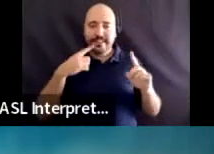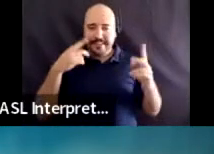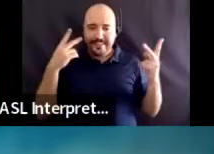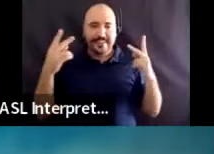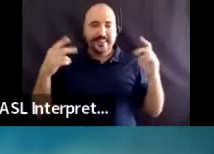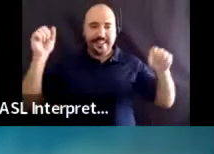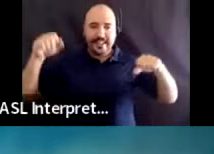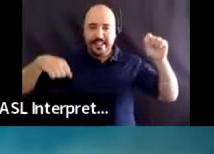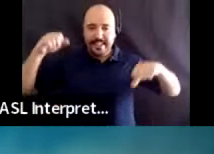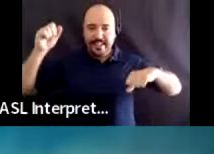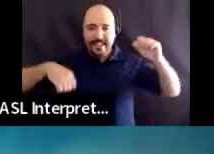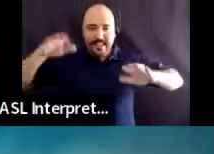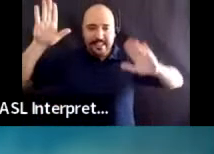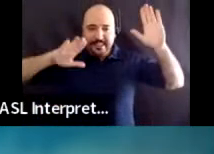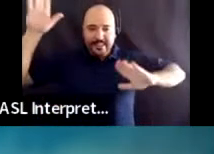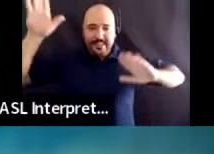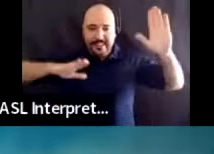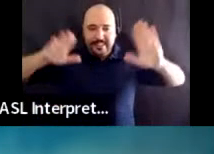right. So